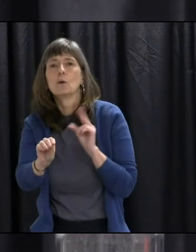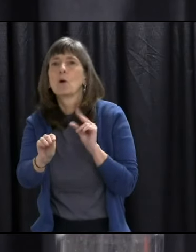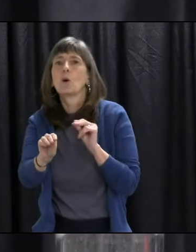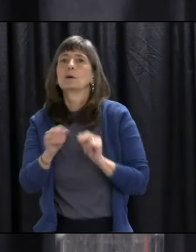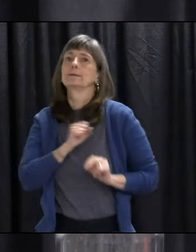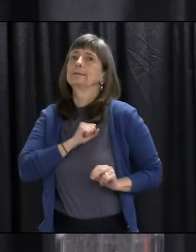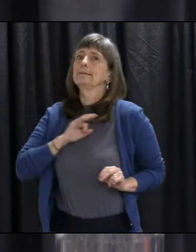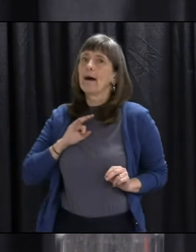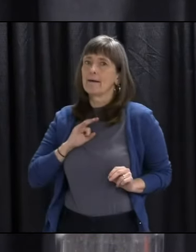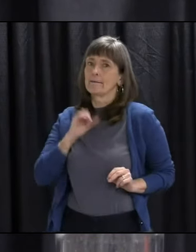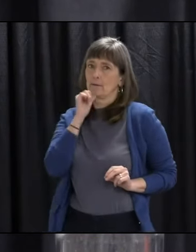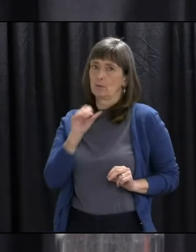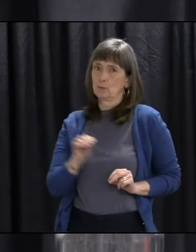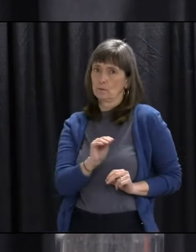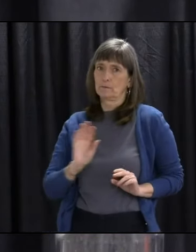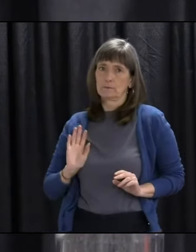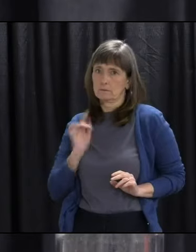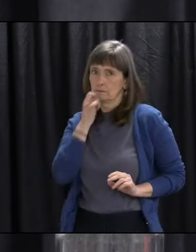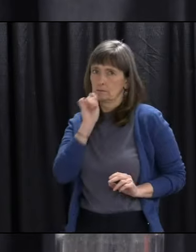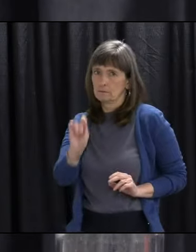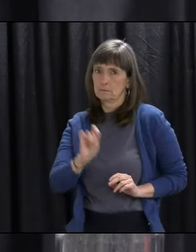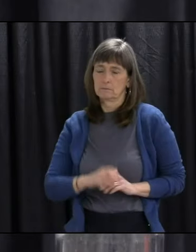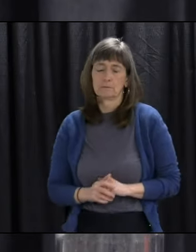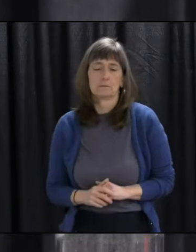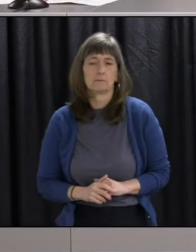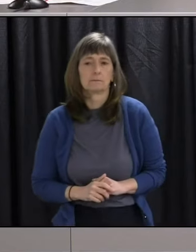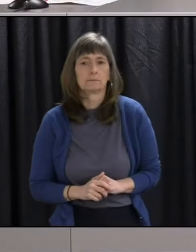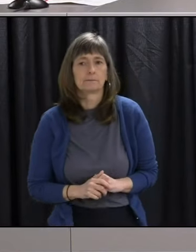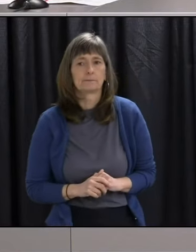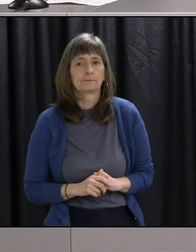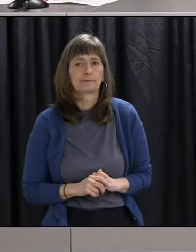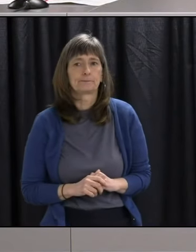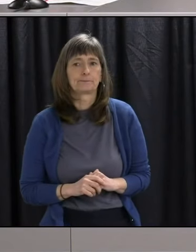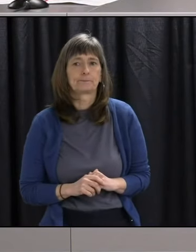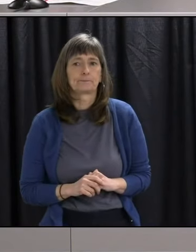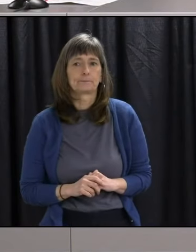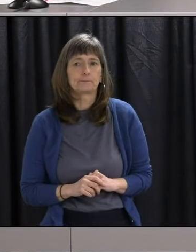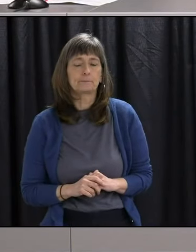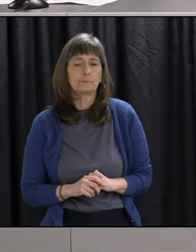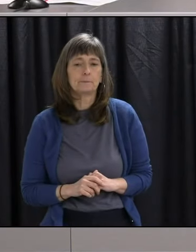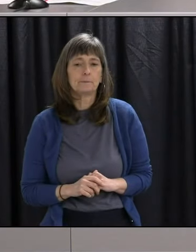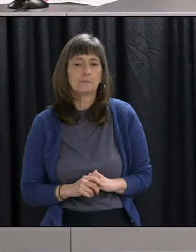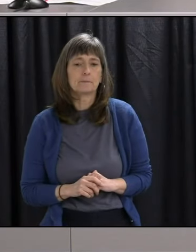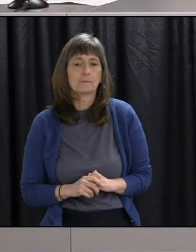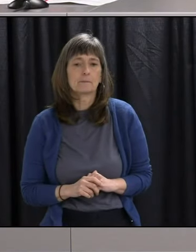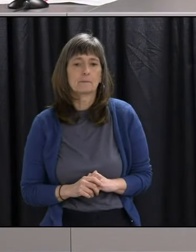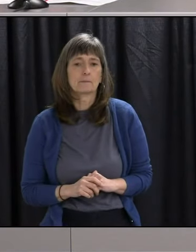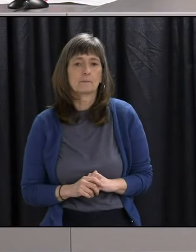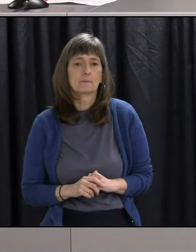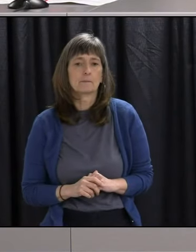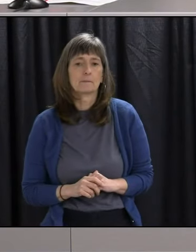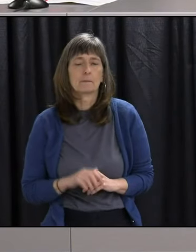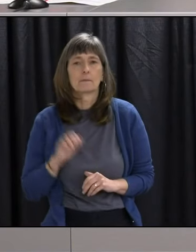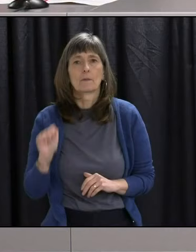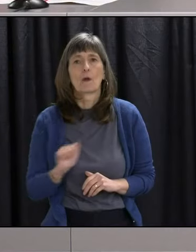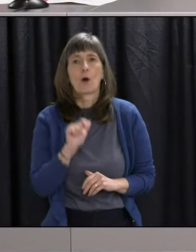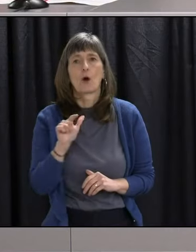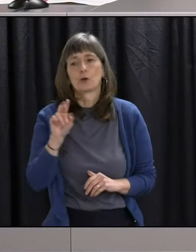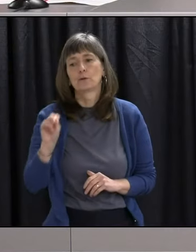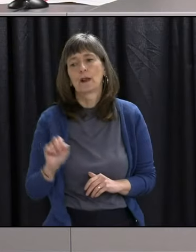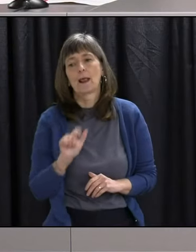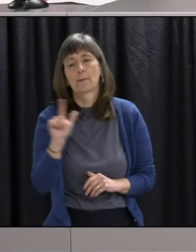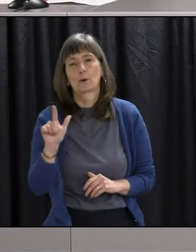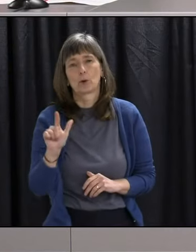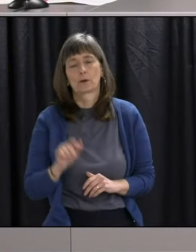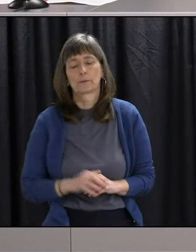move staff. Thank you. Our next questions are from Elizabeth Whitten of All Newfoundland